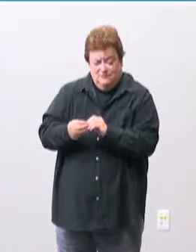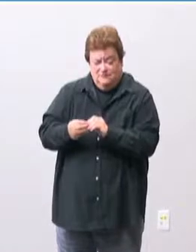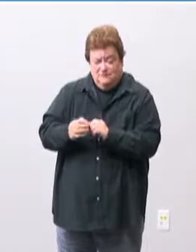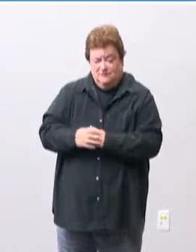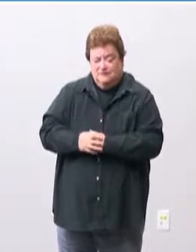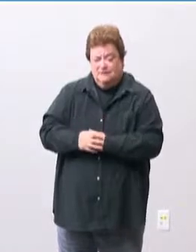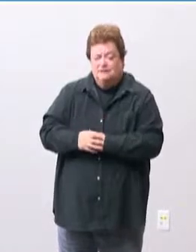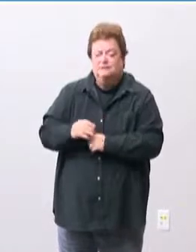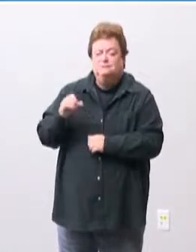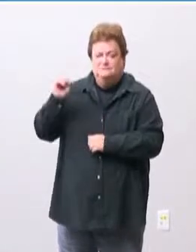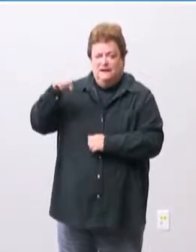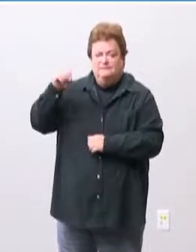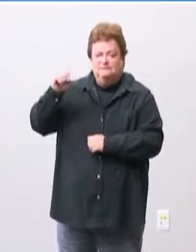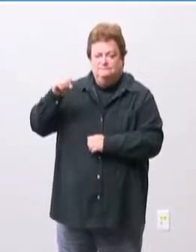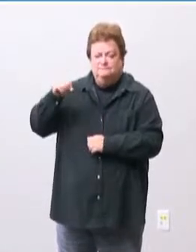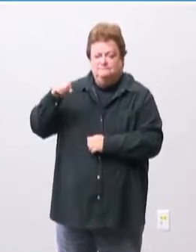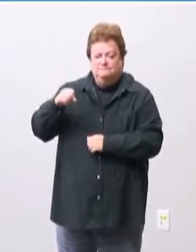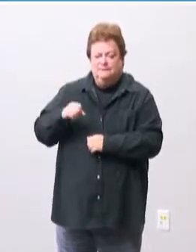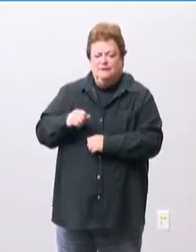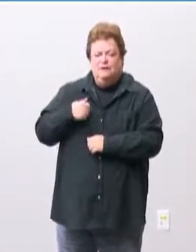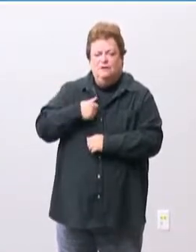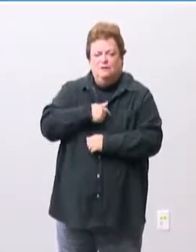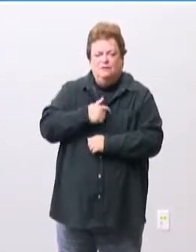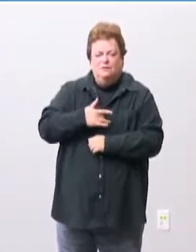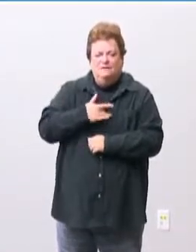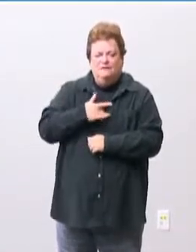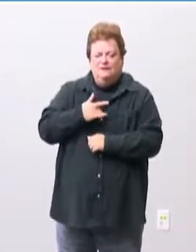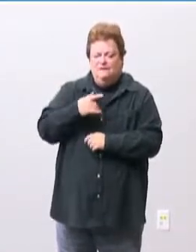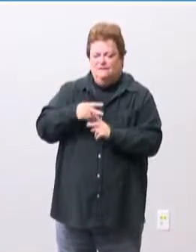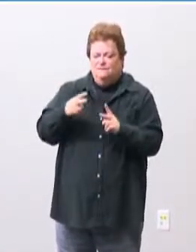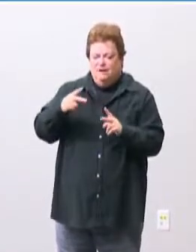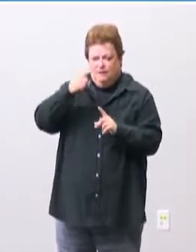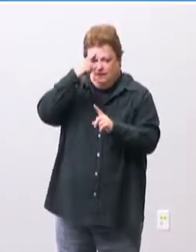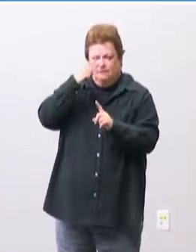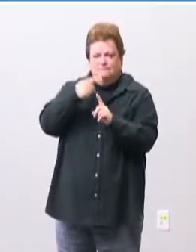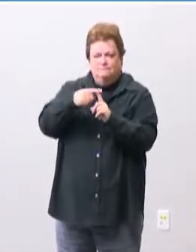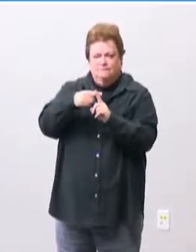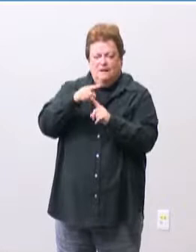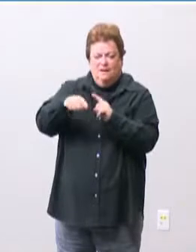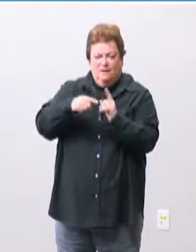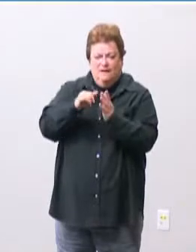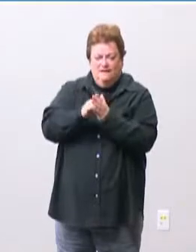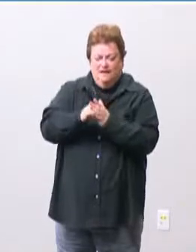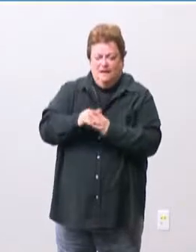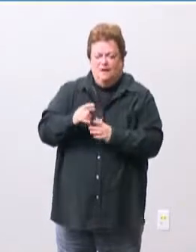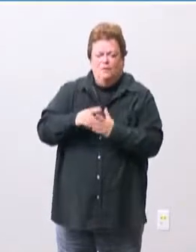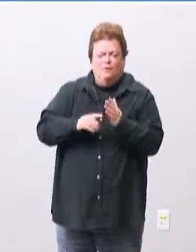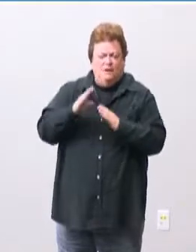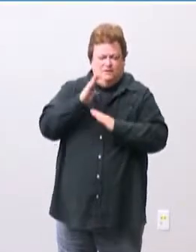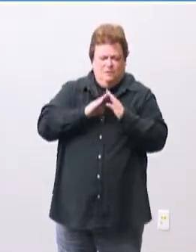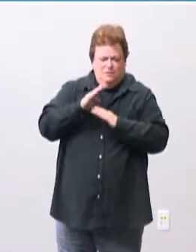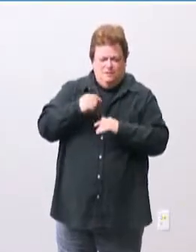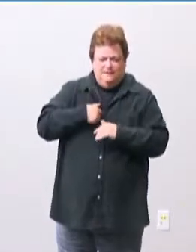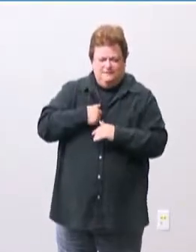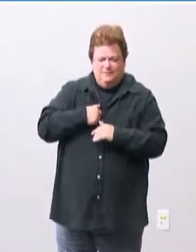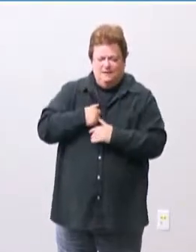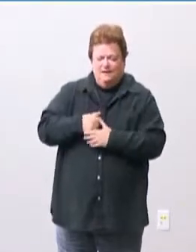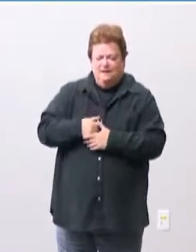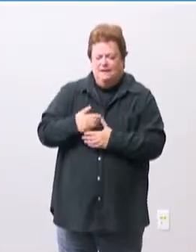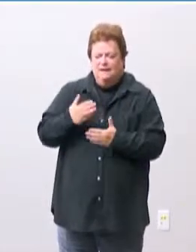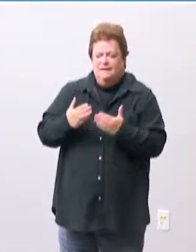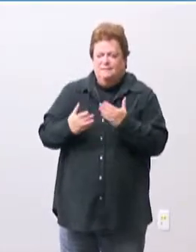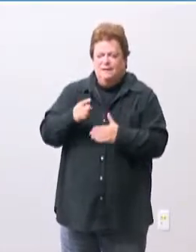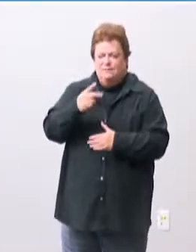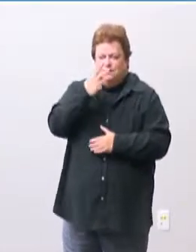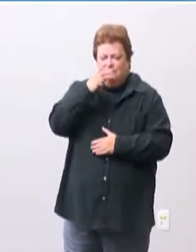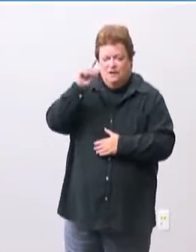down? We feel very hopeful for that. You know, the thing that concerns me is, you may have seen that